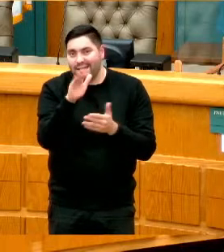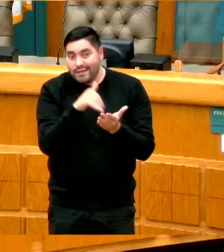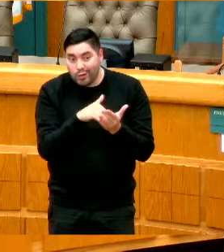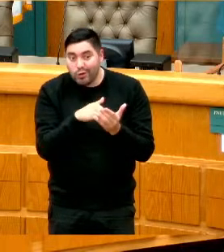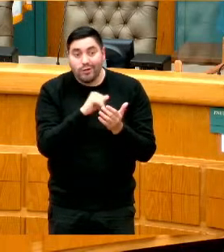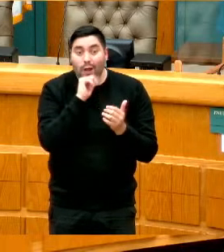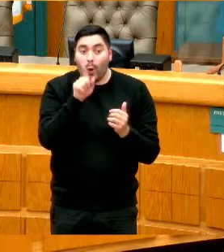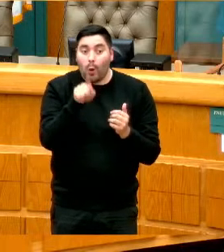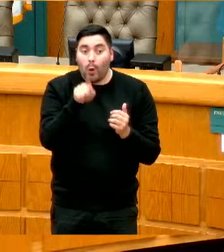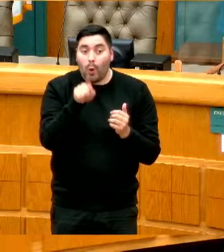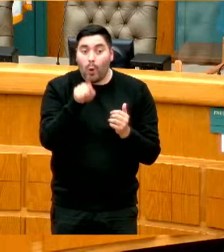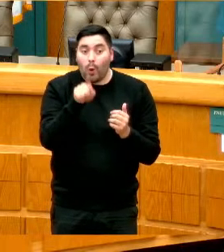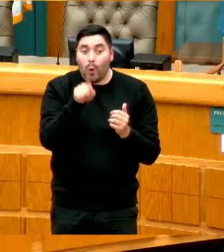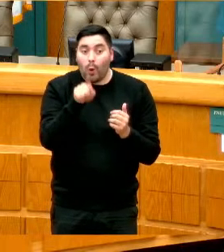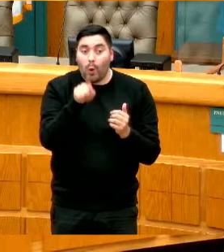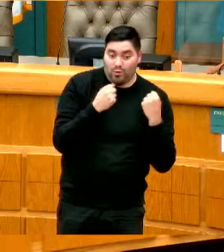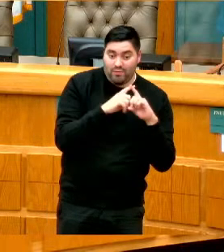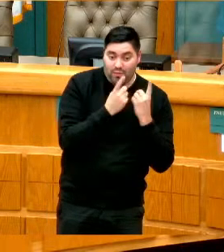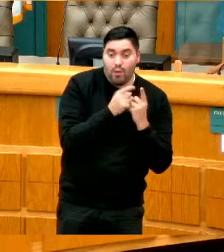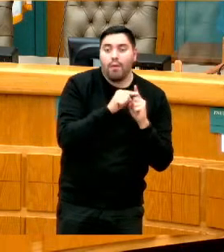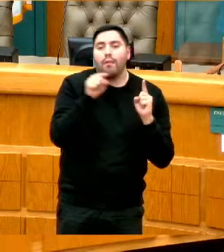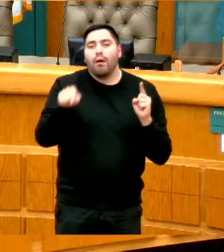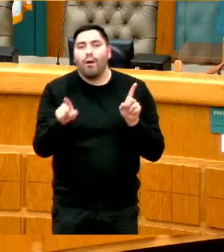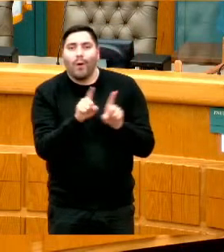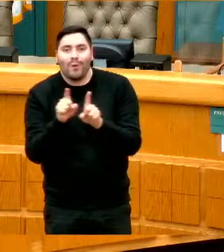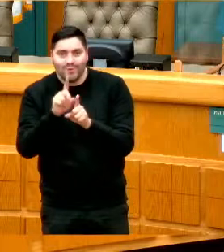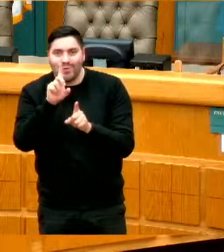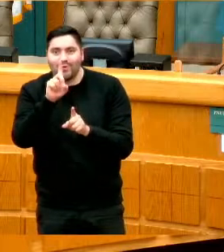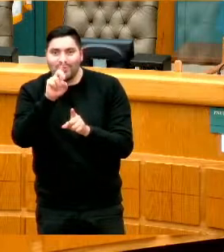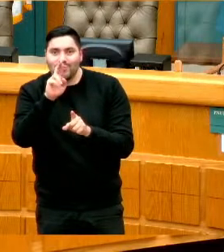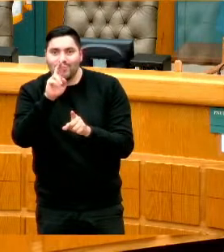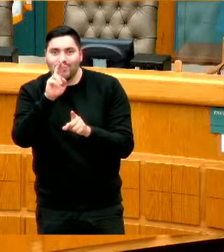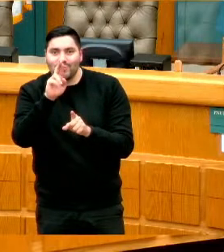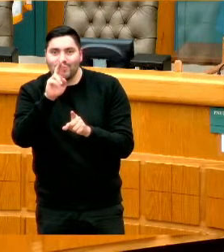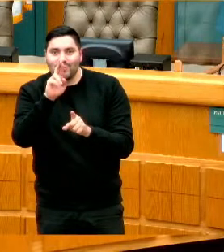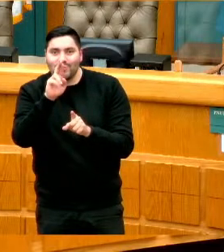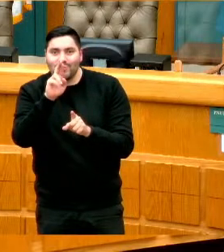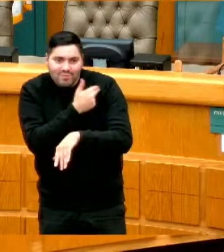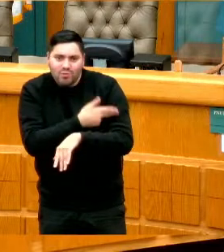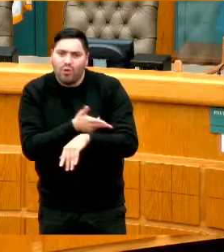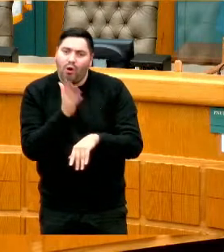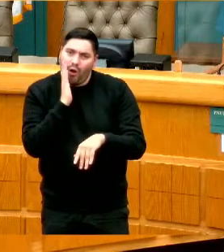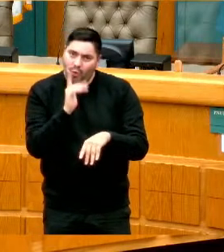providers such as Driscoll Children's Health are making a difference in our community.